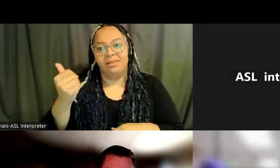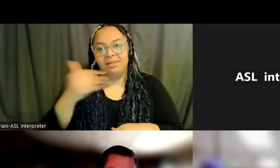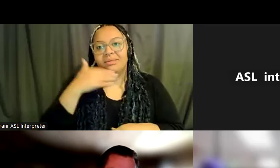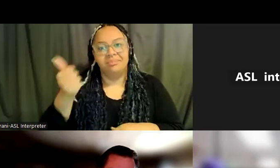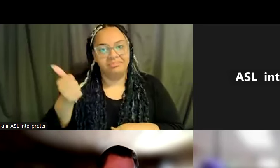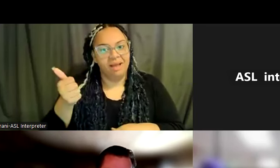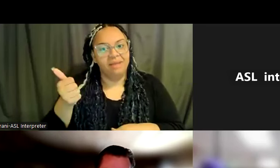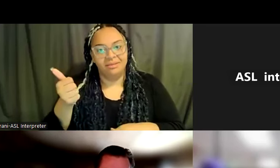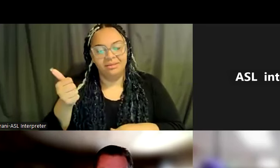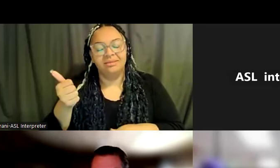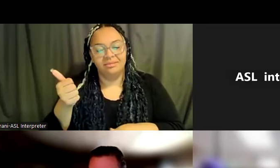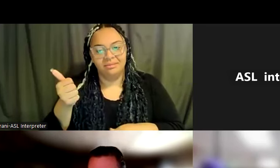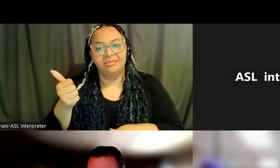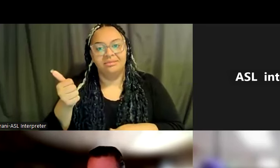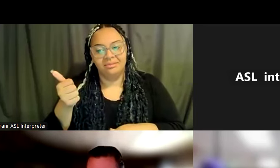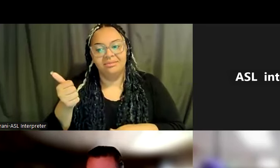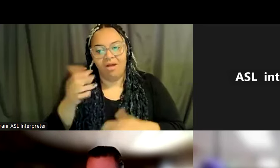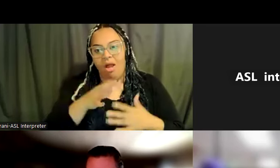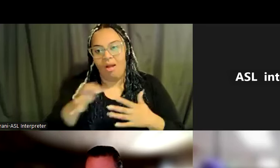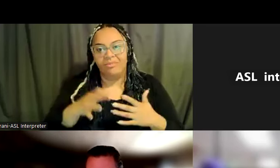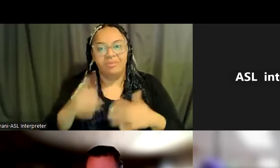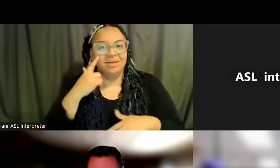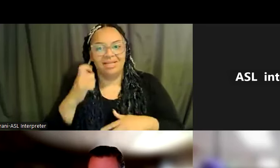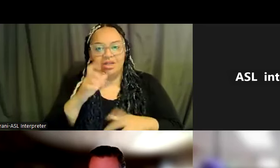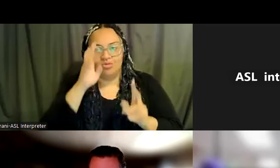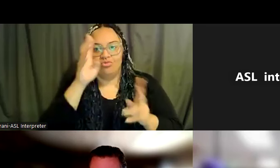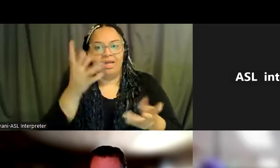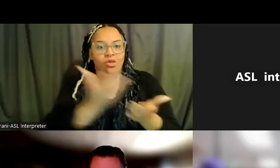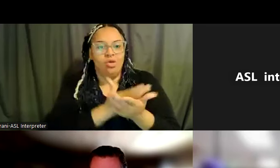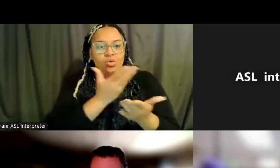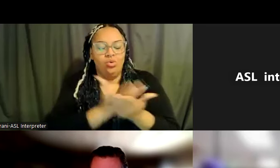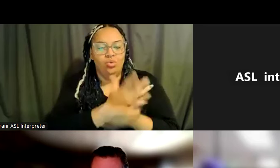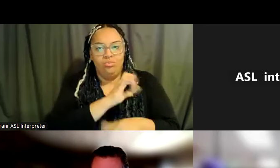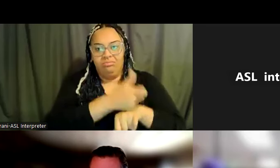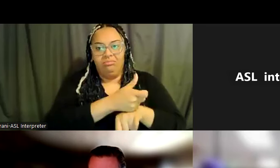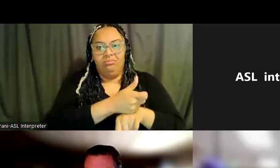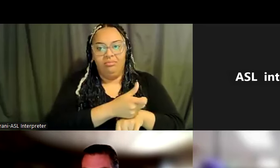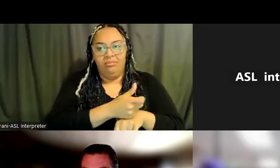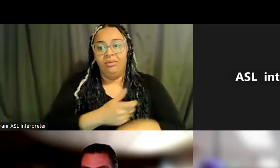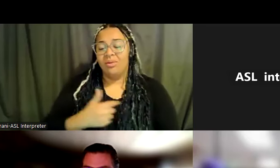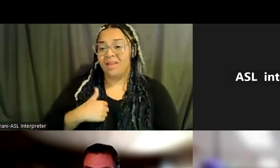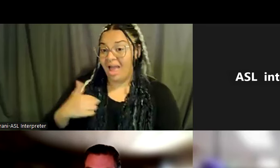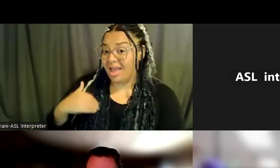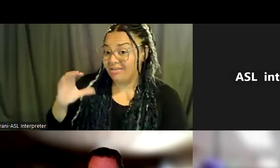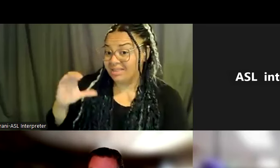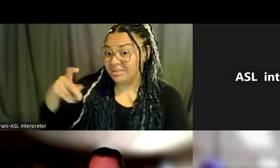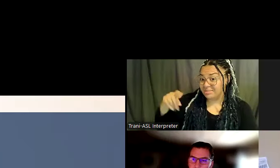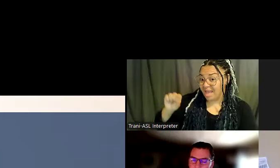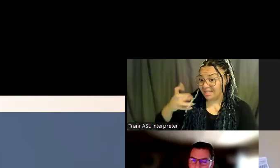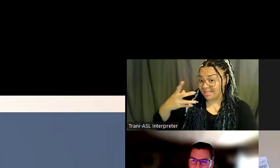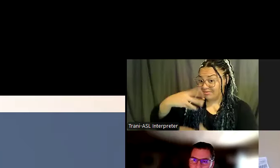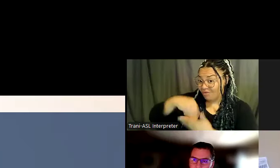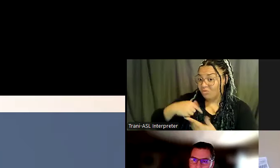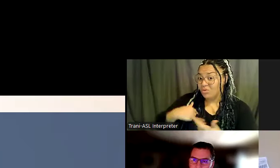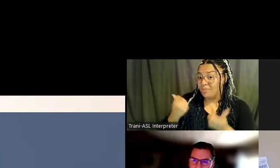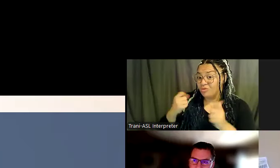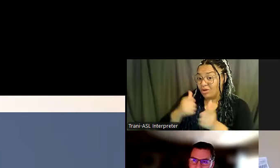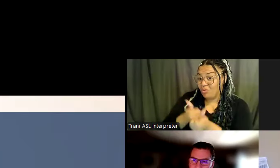Because that creates a whole nother set of circumstances. I mean, I have CPS involved, so that's where I'm just trying to